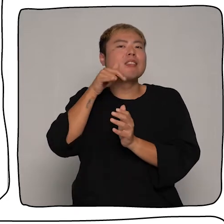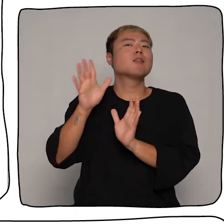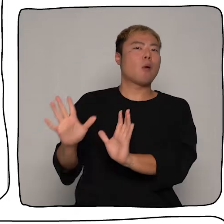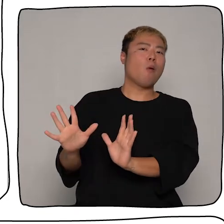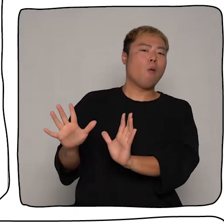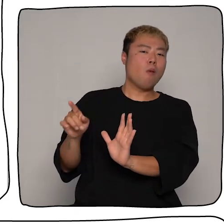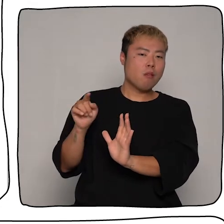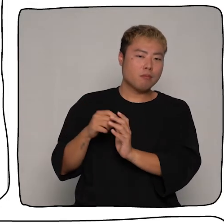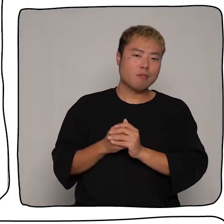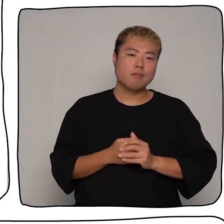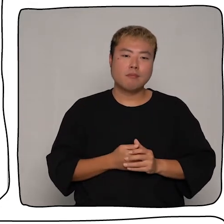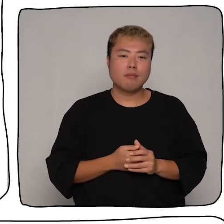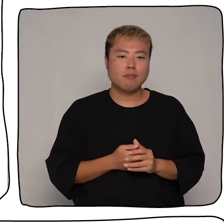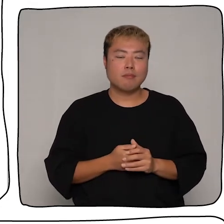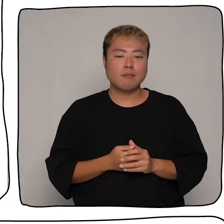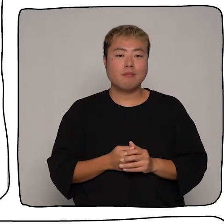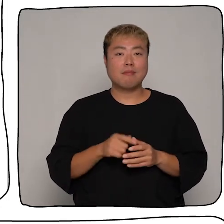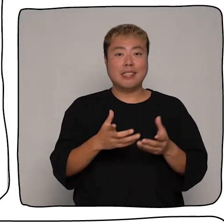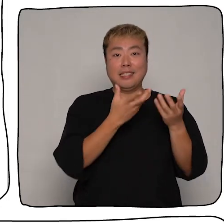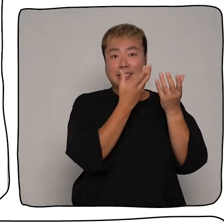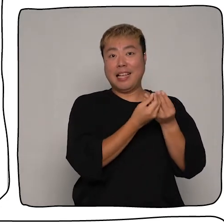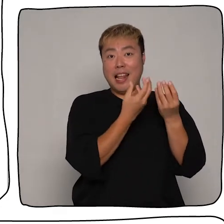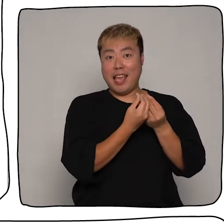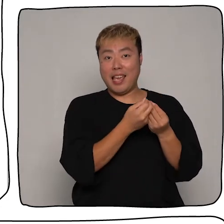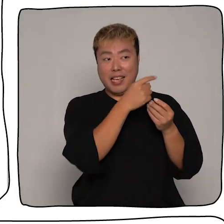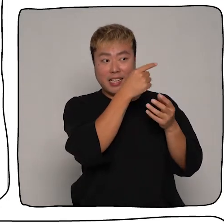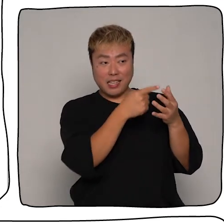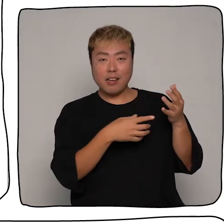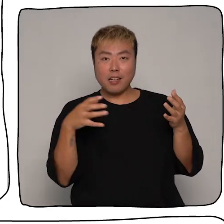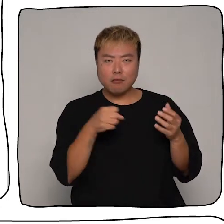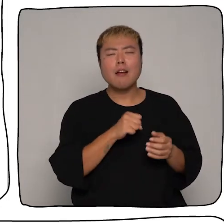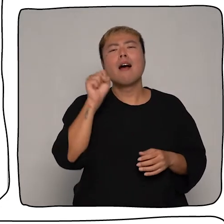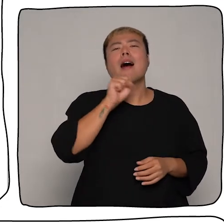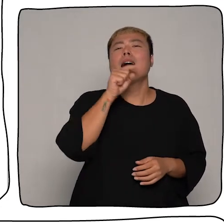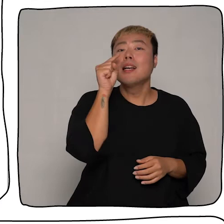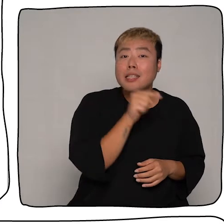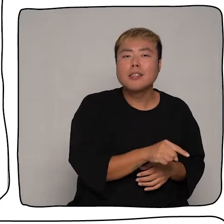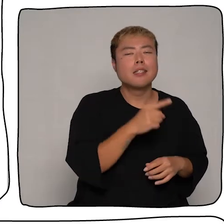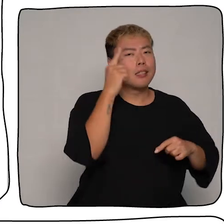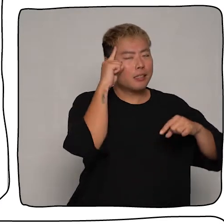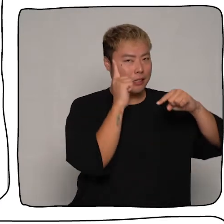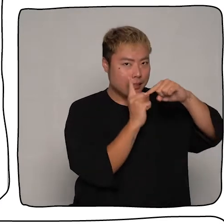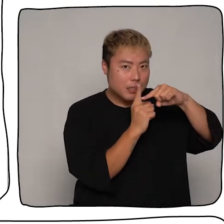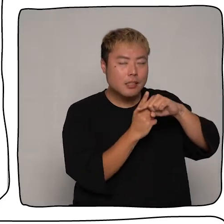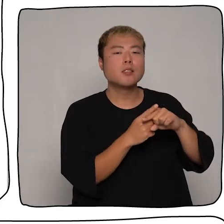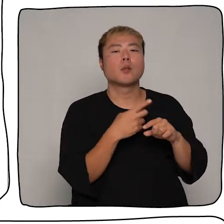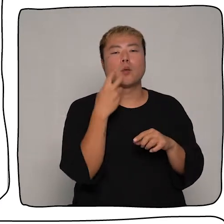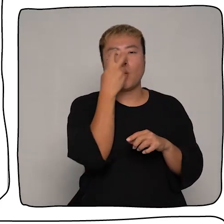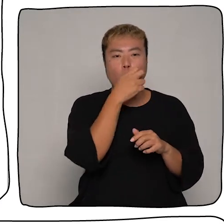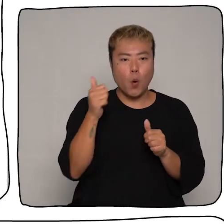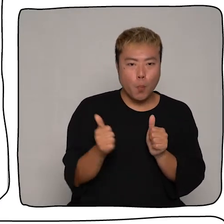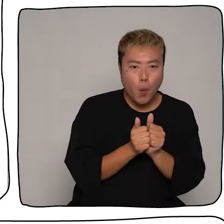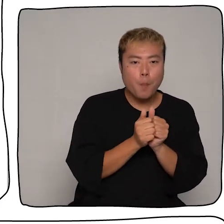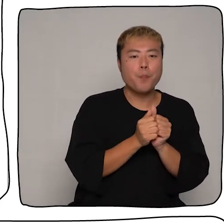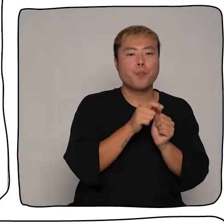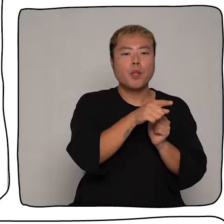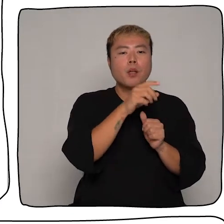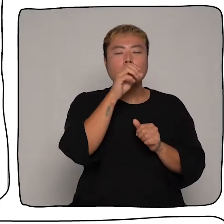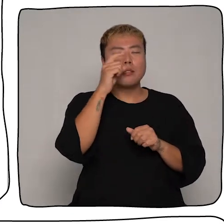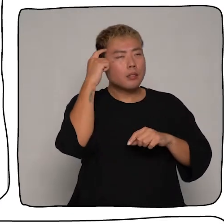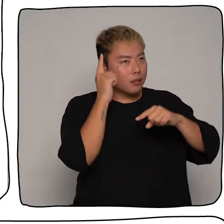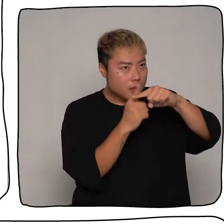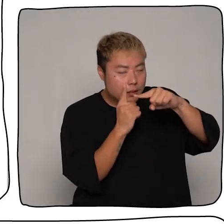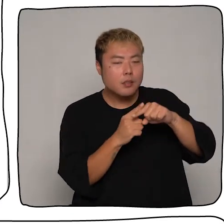personal. So from these three examples, we can